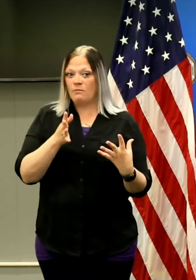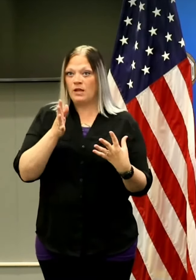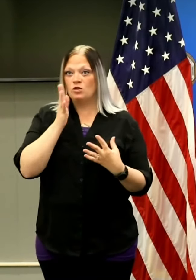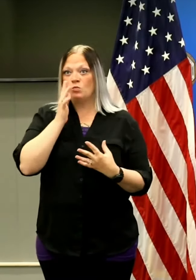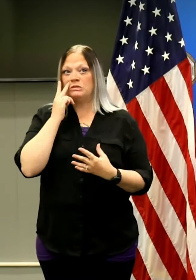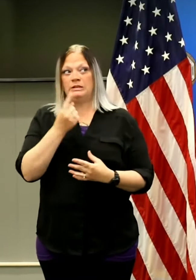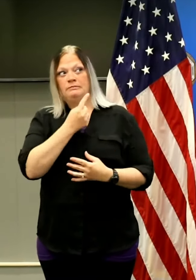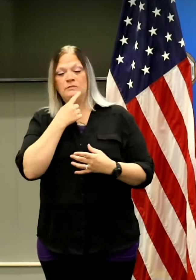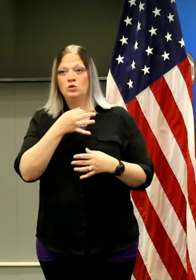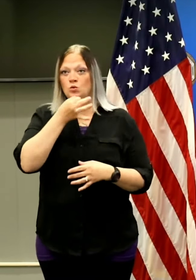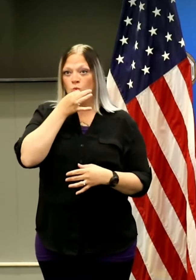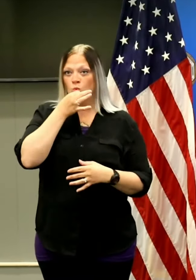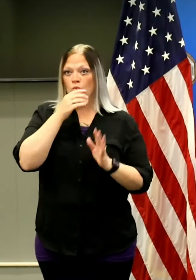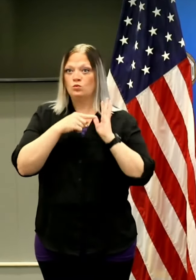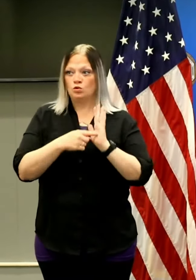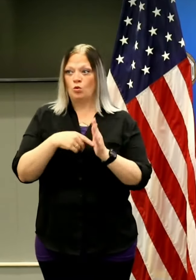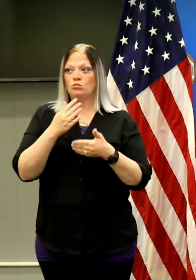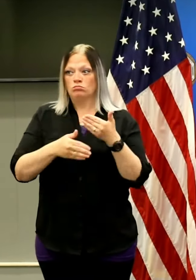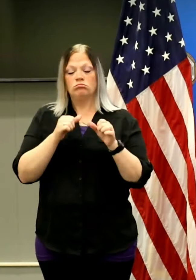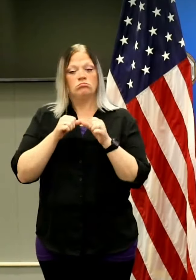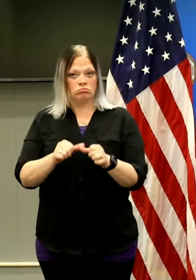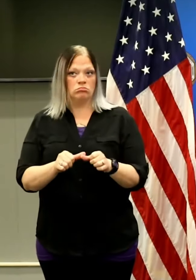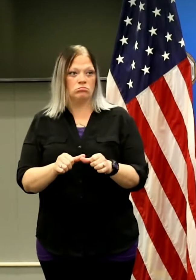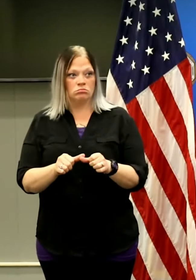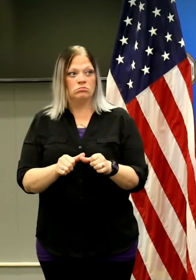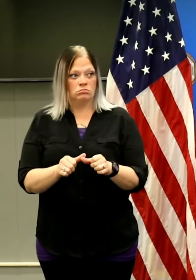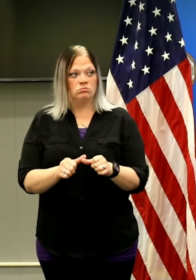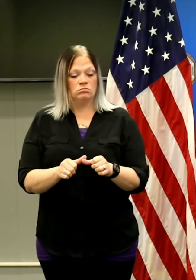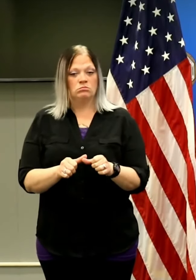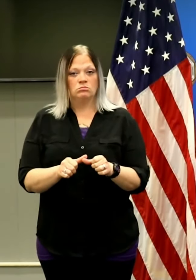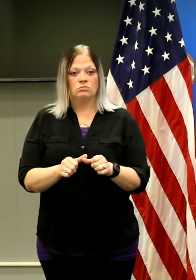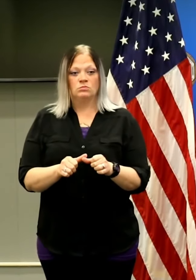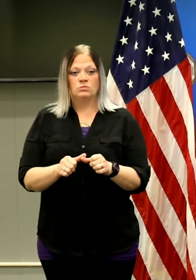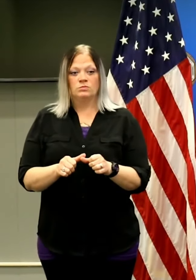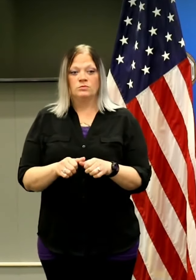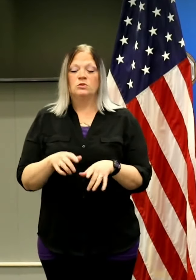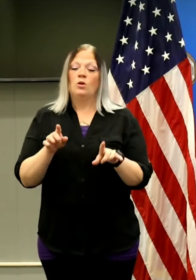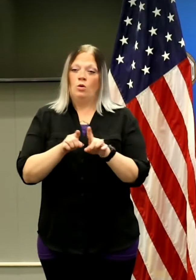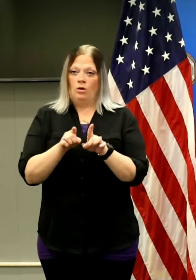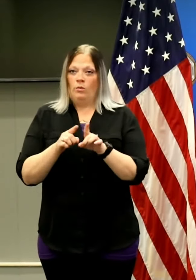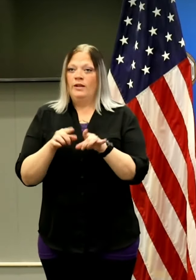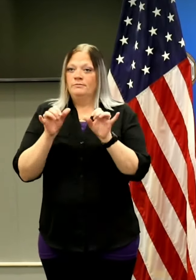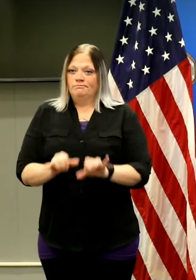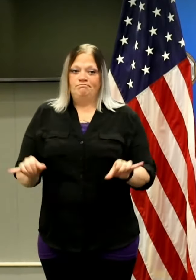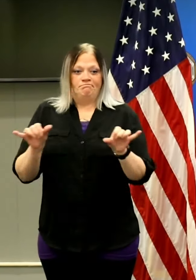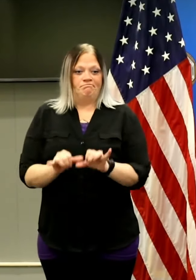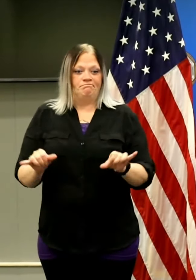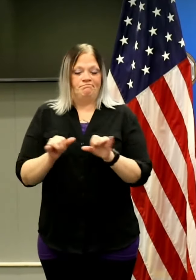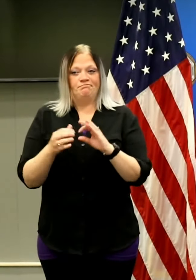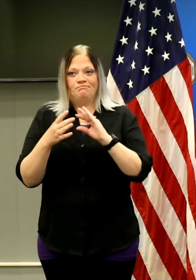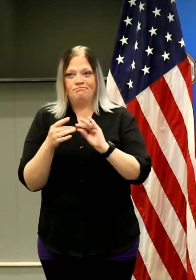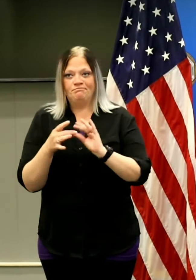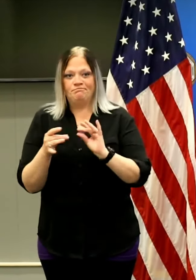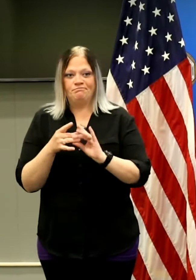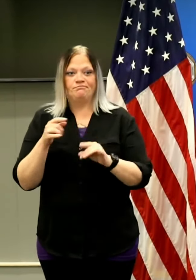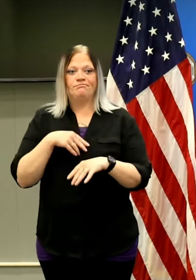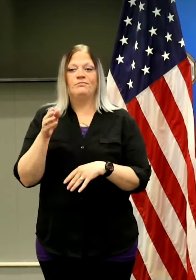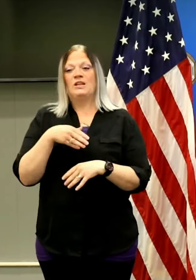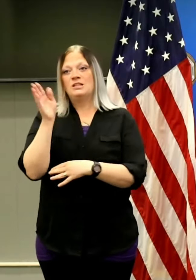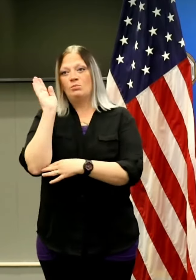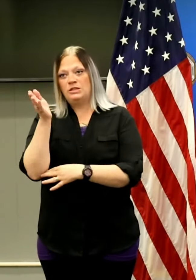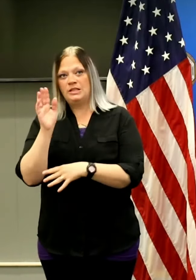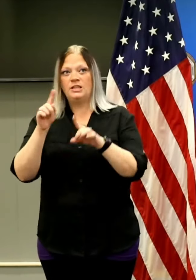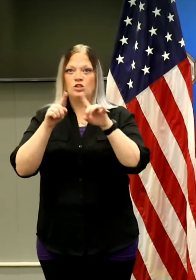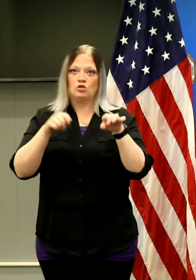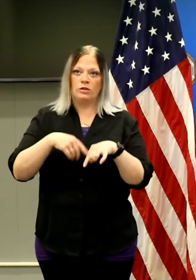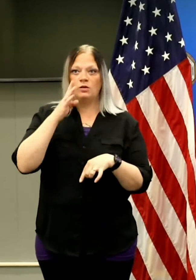soon shows that that progress continues. As usual, little provisos. This is the presentation that's on the screen, and you'll be